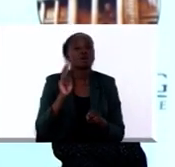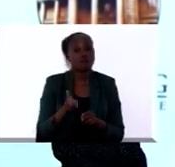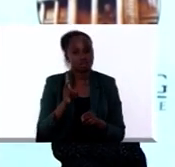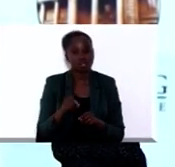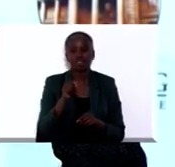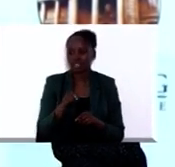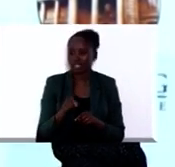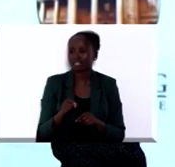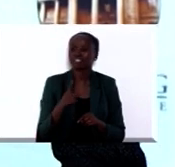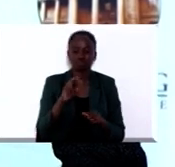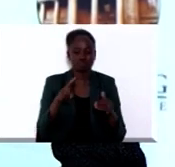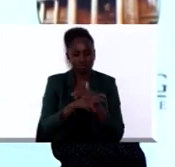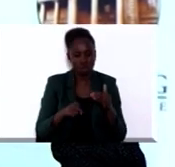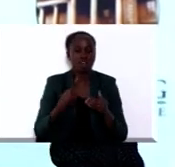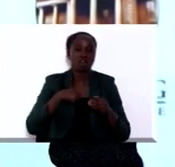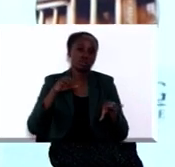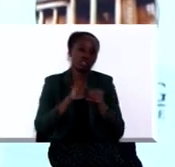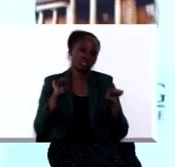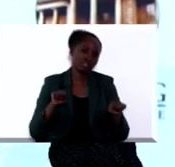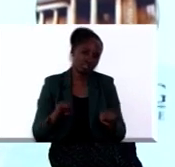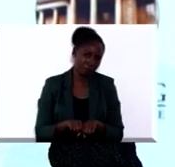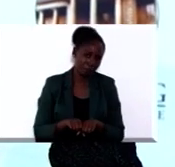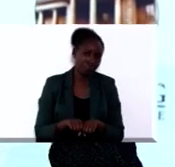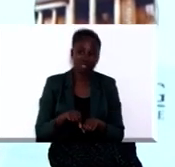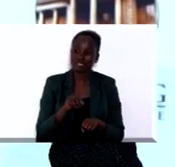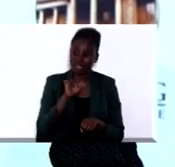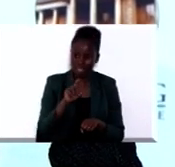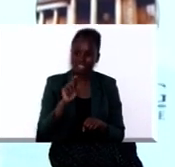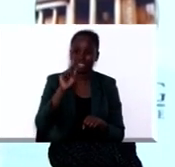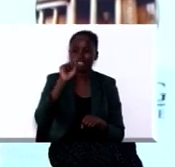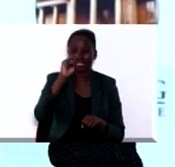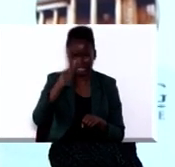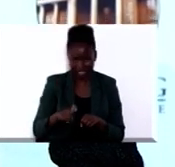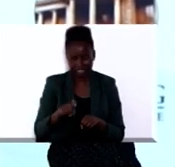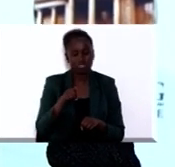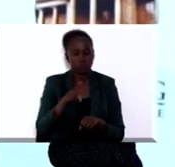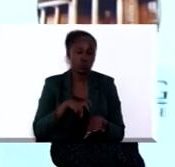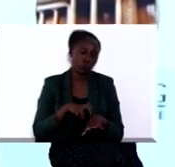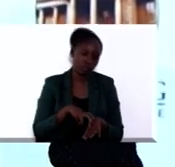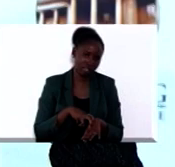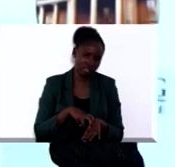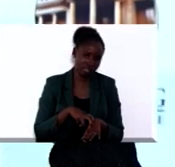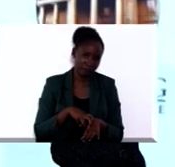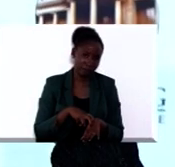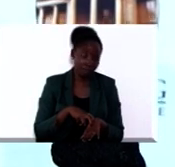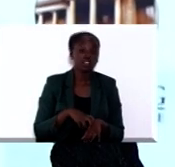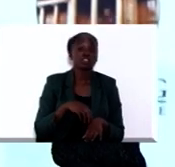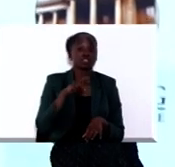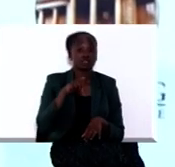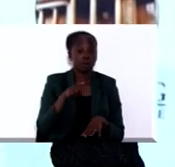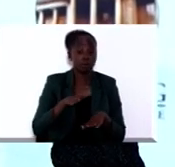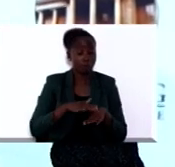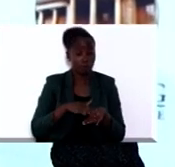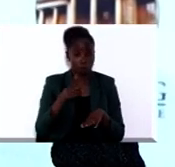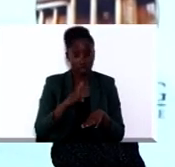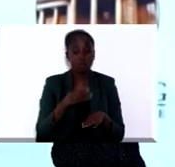our system of the necessary tax that is needed. Further, police have been dealing with illicit